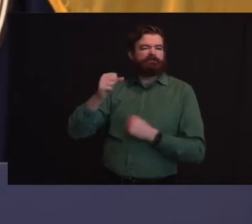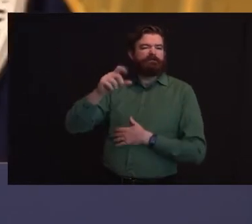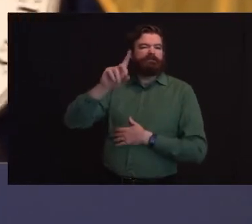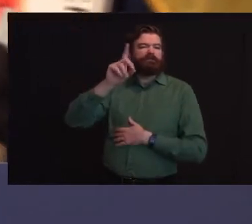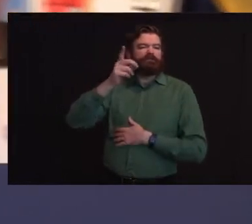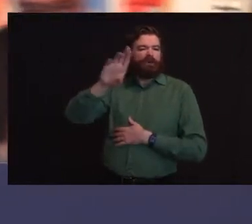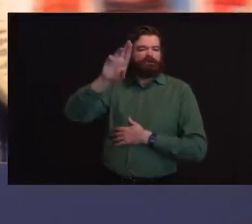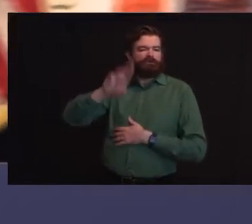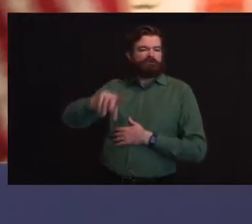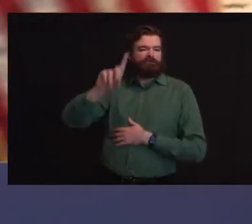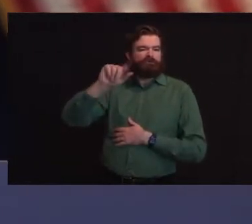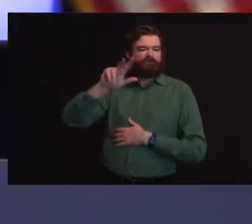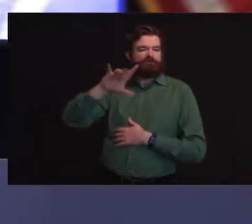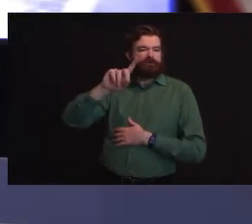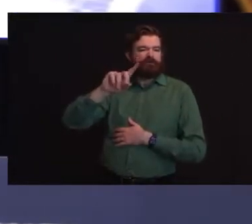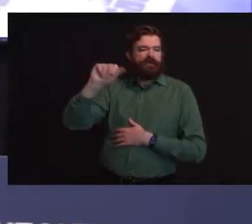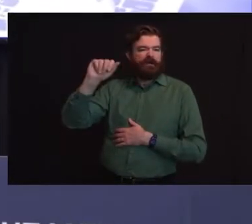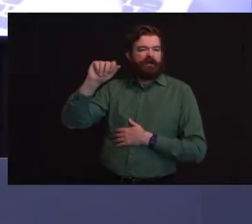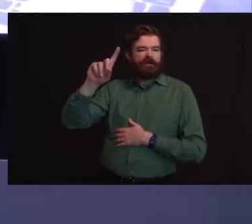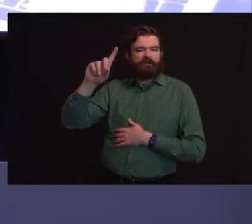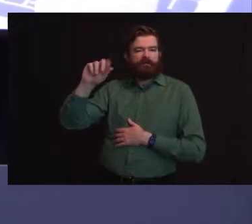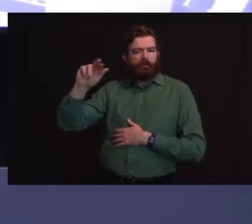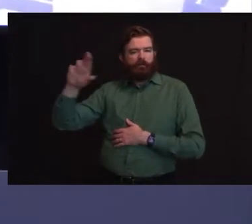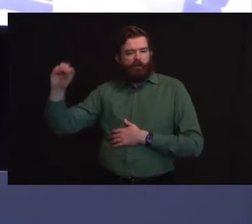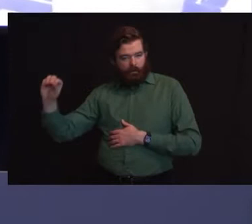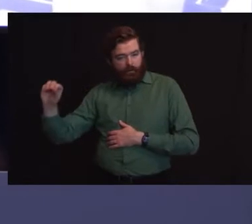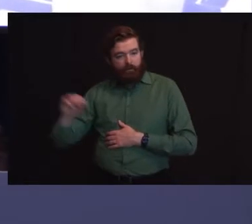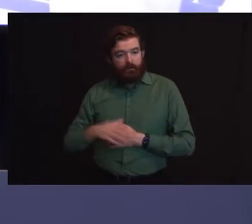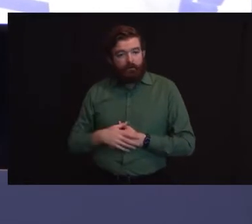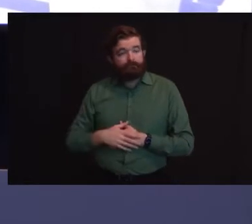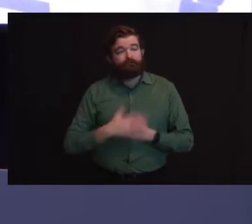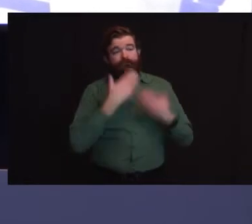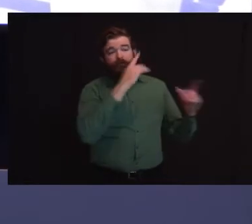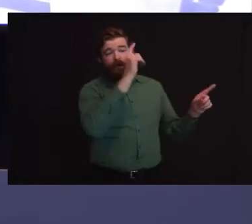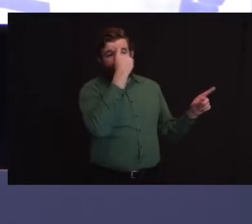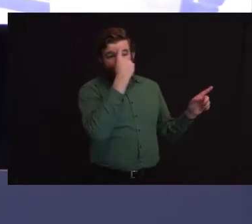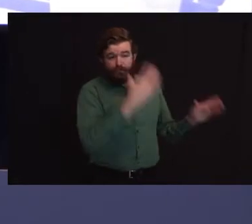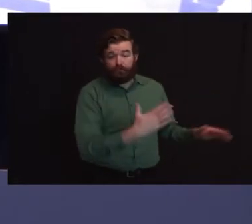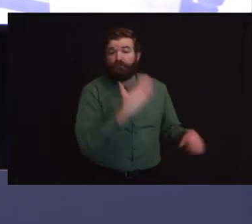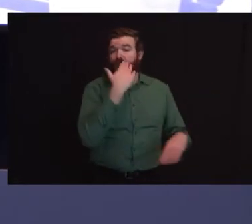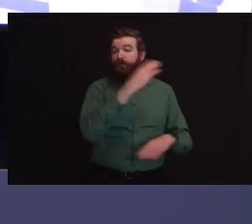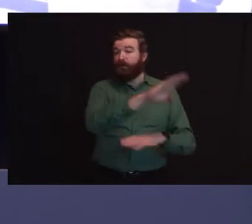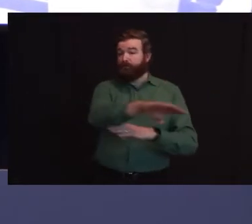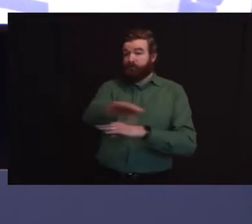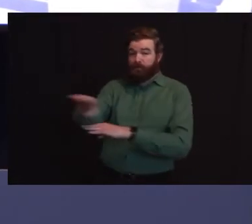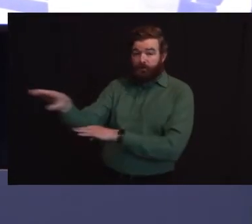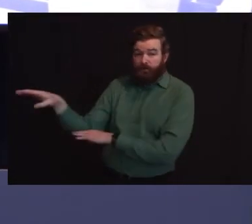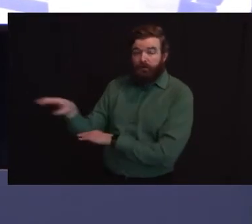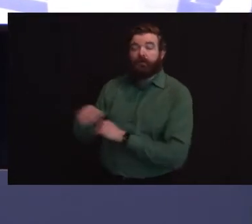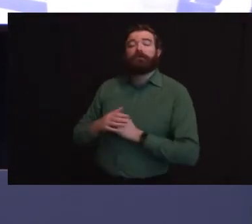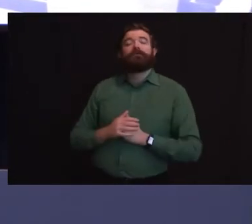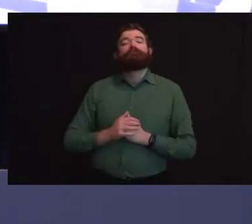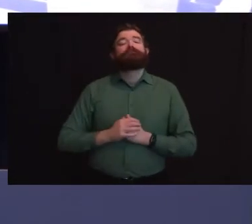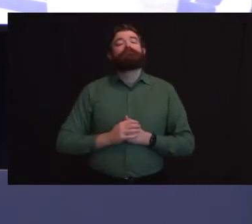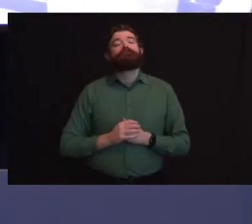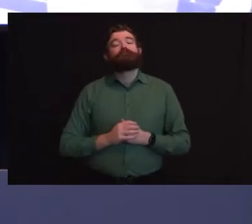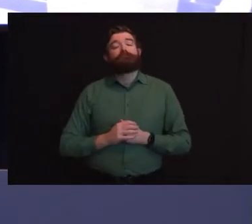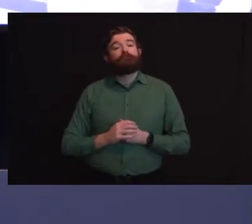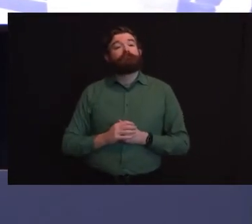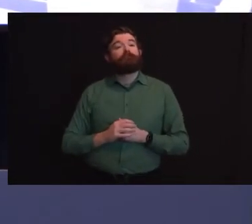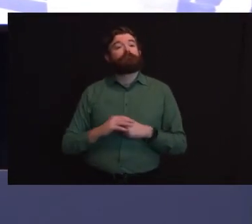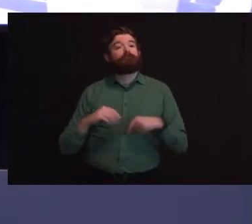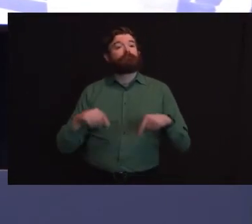David? Thank you, Governor. Good afternoon. As the Governor shared, the state's vaccination scheduling